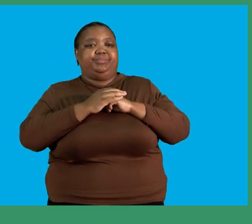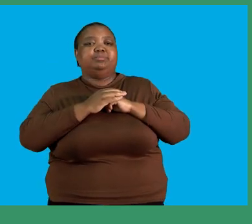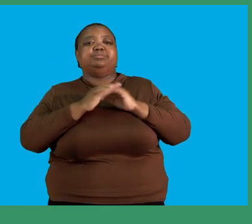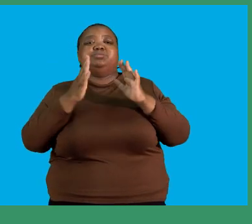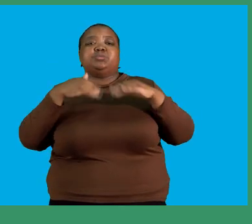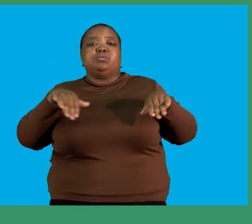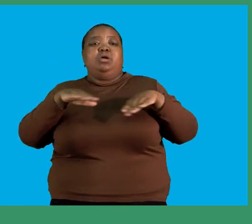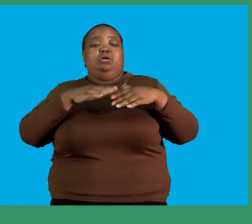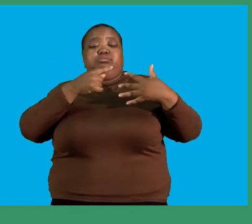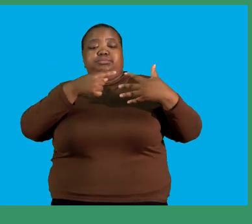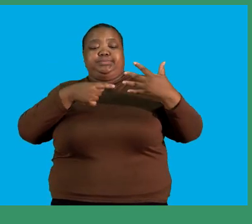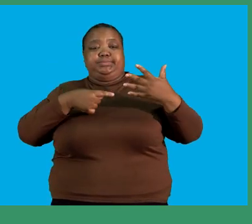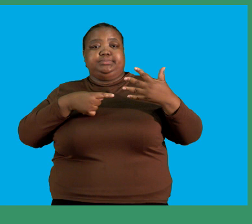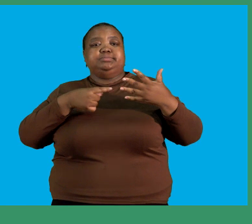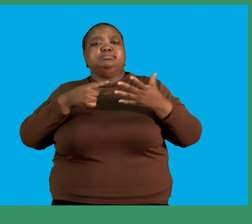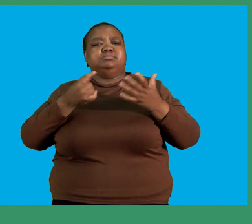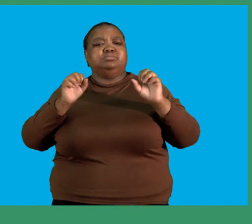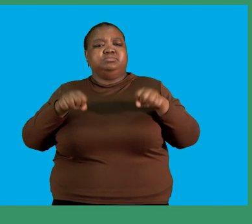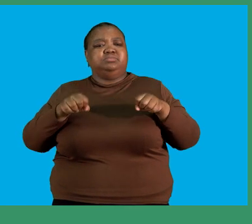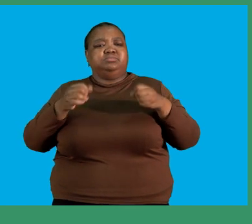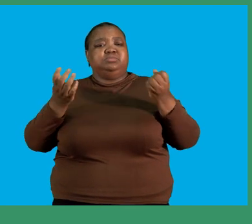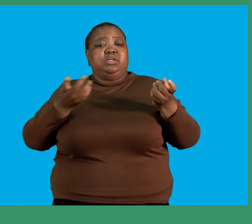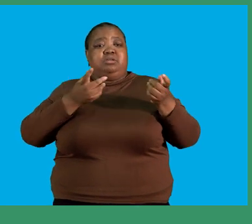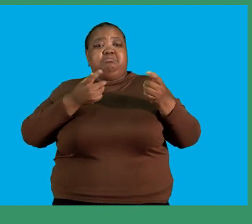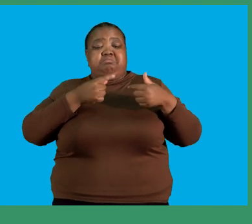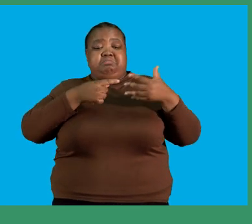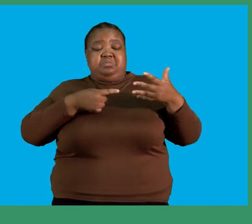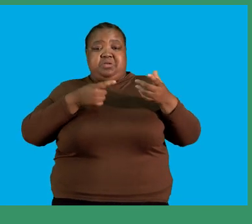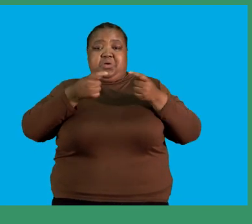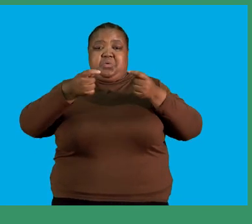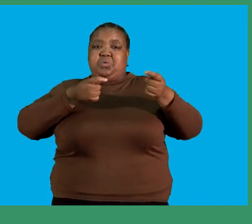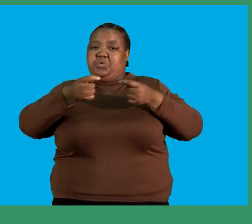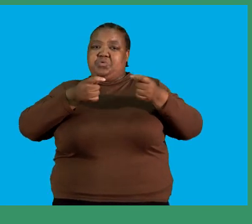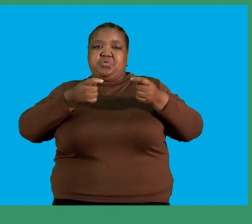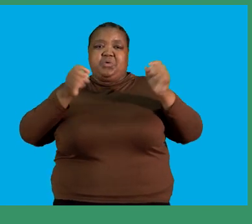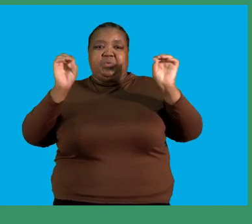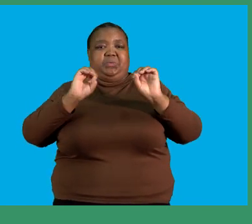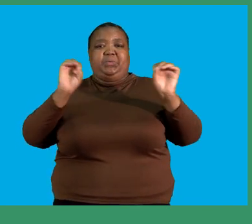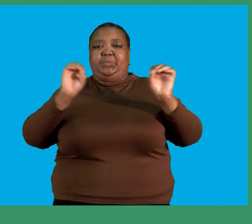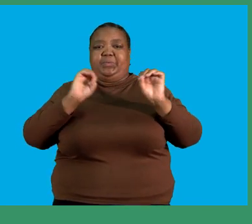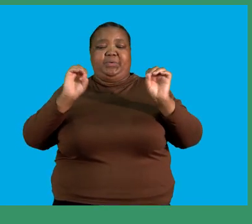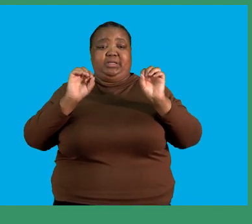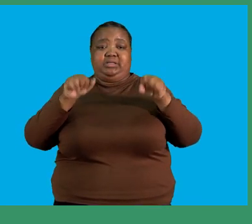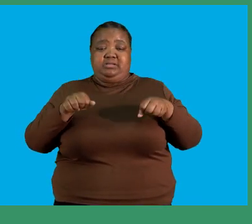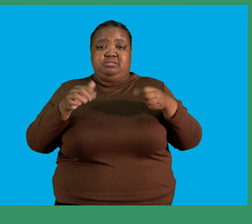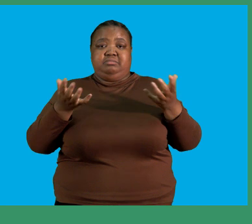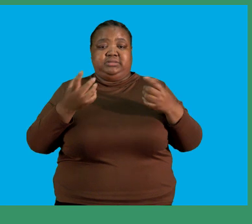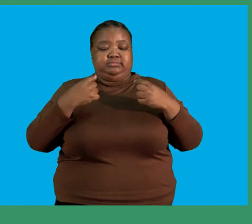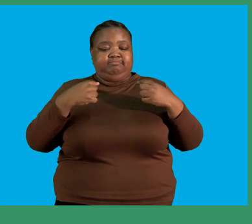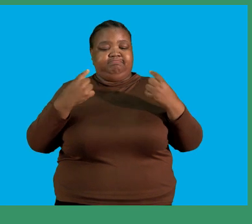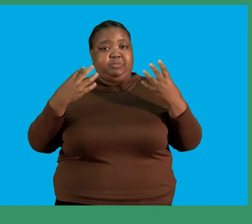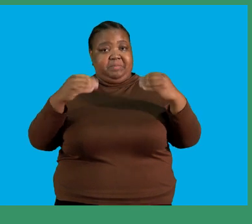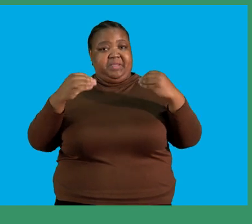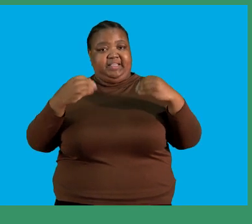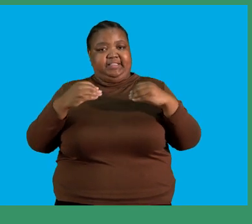those components, it must tell you that we do not have control over all of these. We can